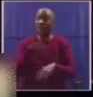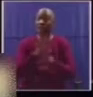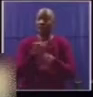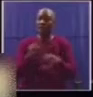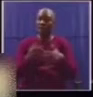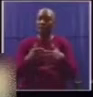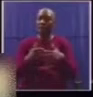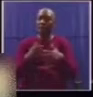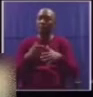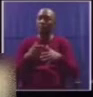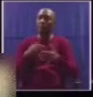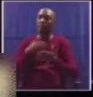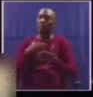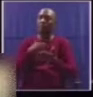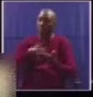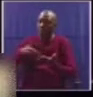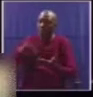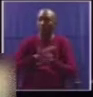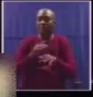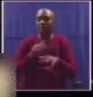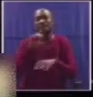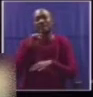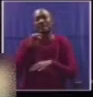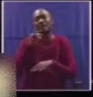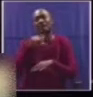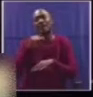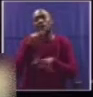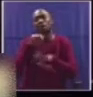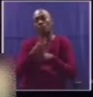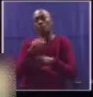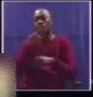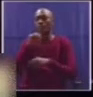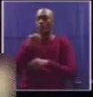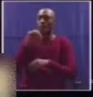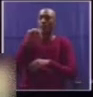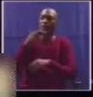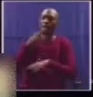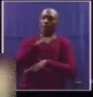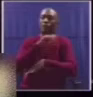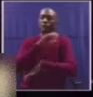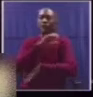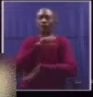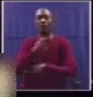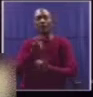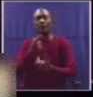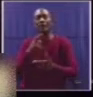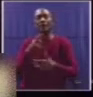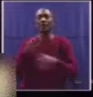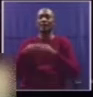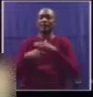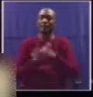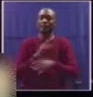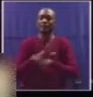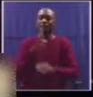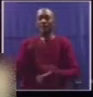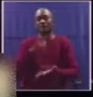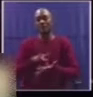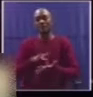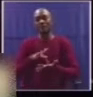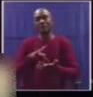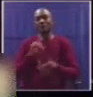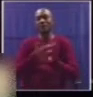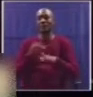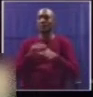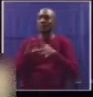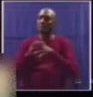programs. Siyongoba Daycare for Children with Disabilities, Mohalakwena Hospice and Rehabilitation Center, and Zanele Mtshali Disabilities